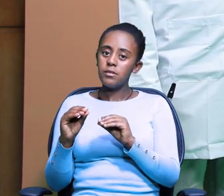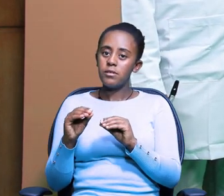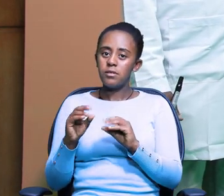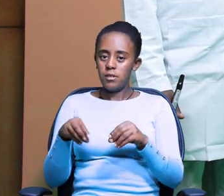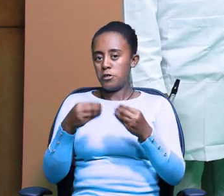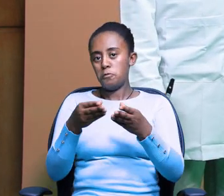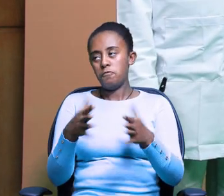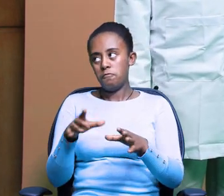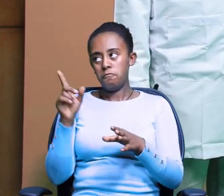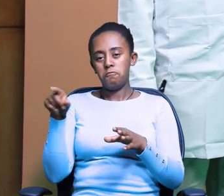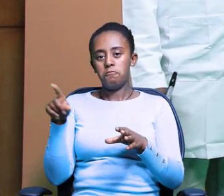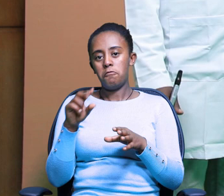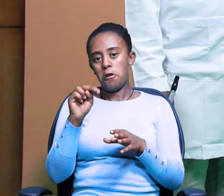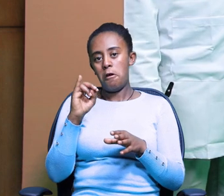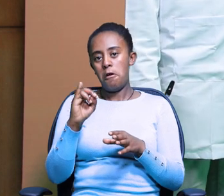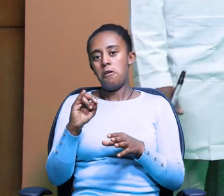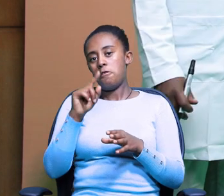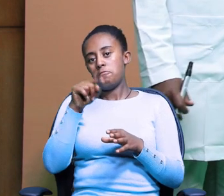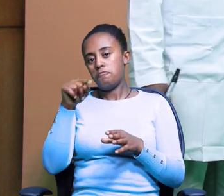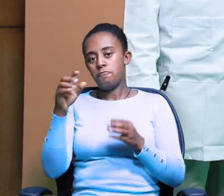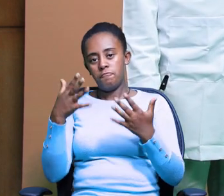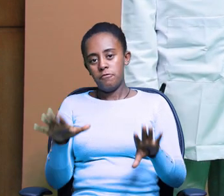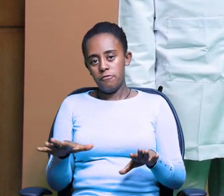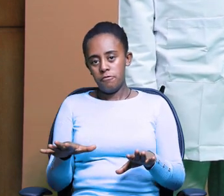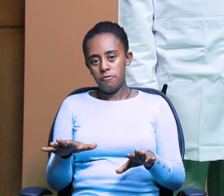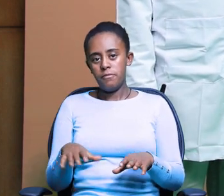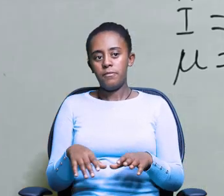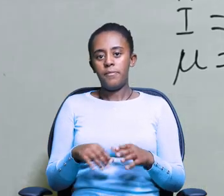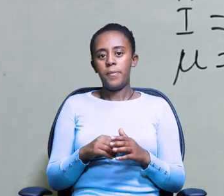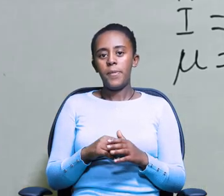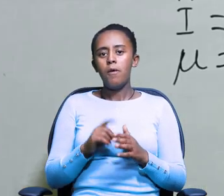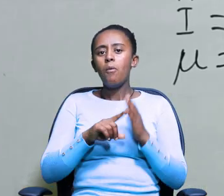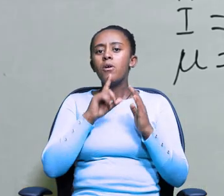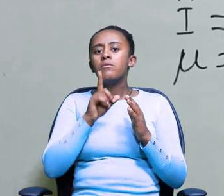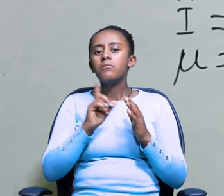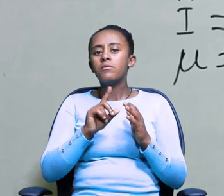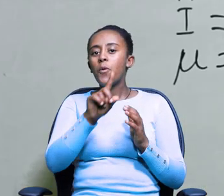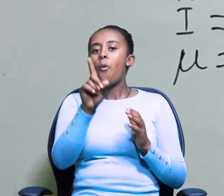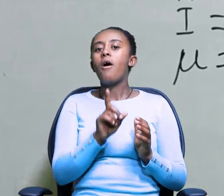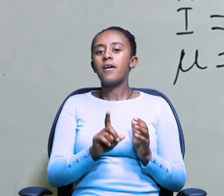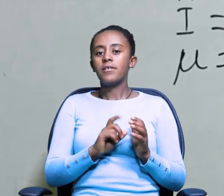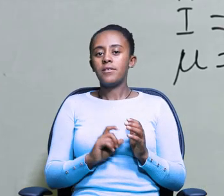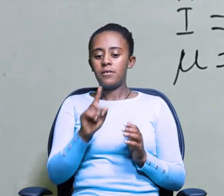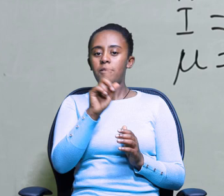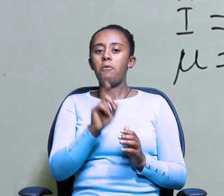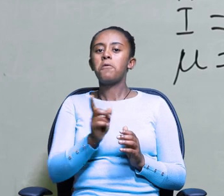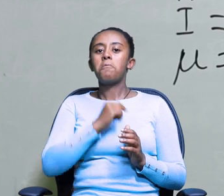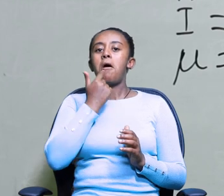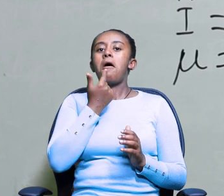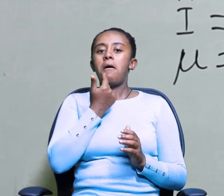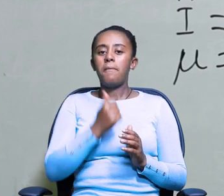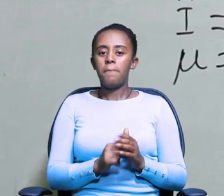the given one is this one. From this equation, we get the given is this one. What is required? The next